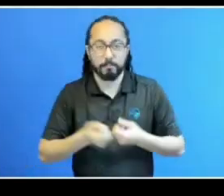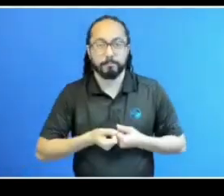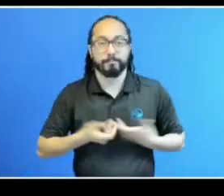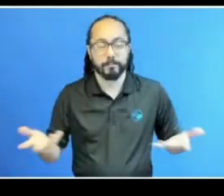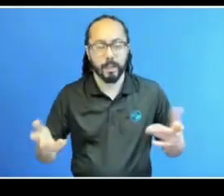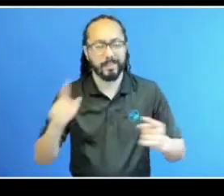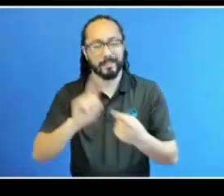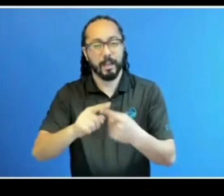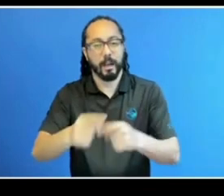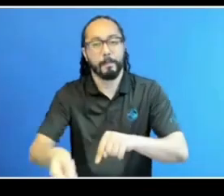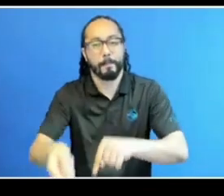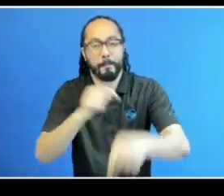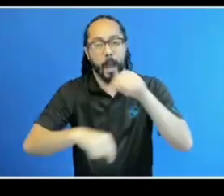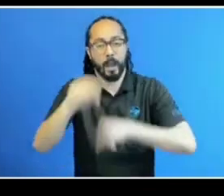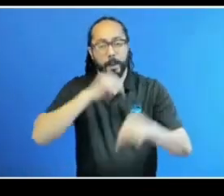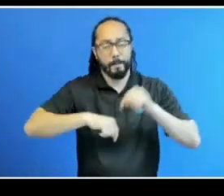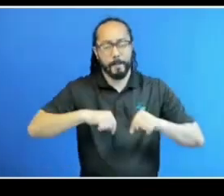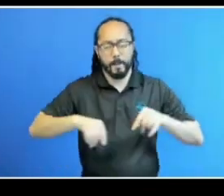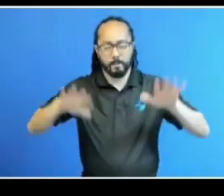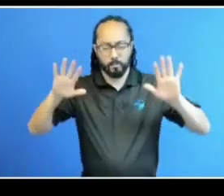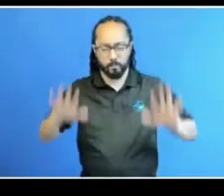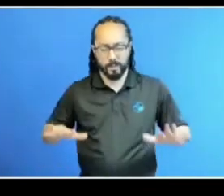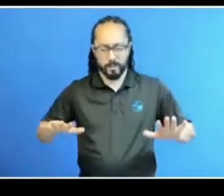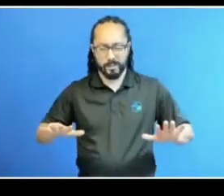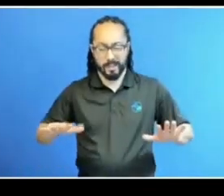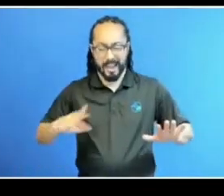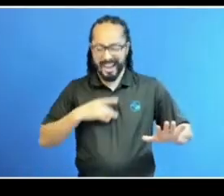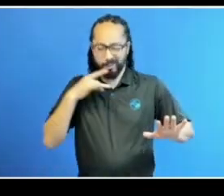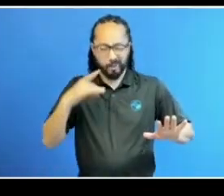like, I don't like doing this, so why am I doing this?